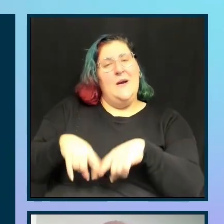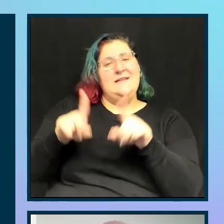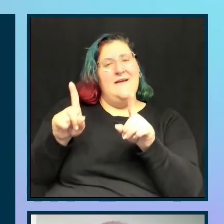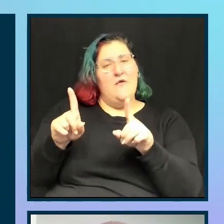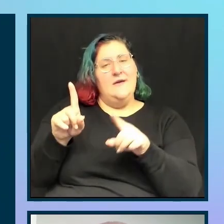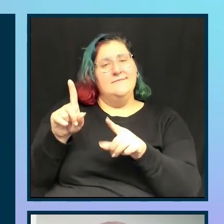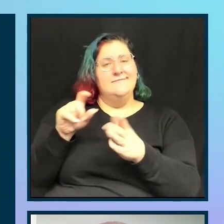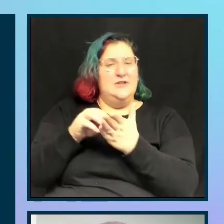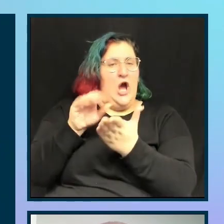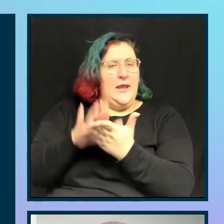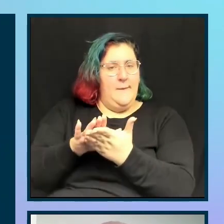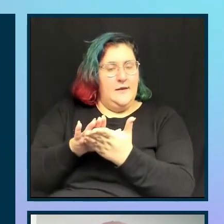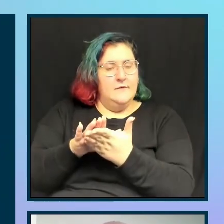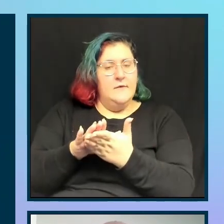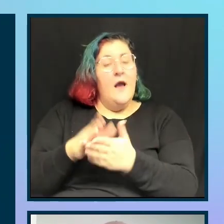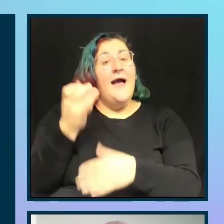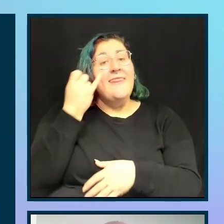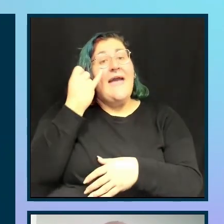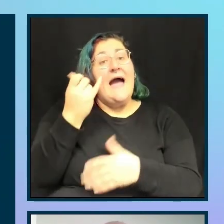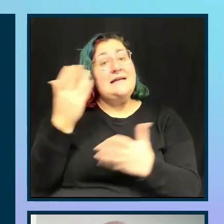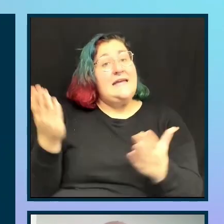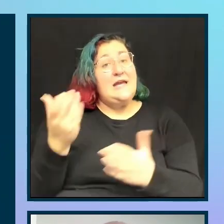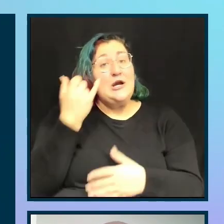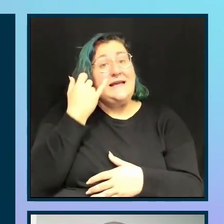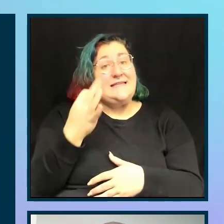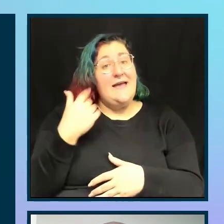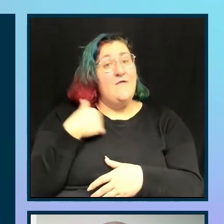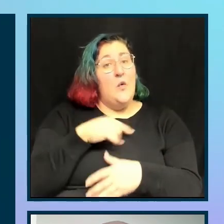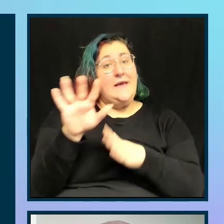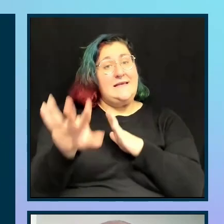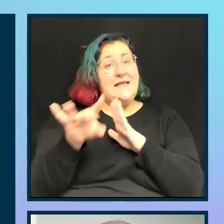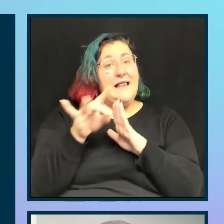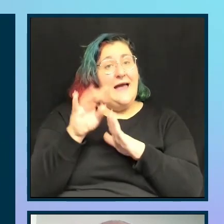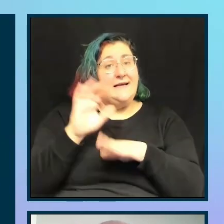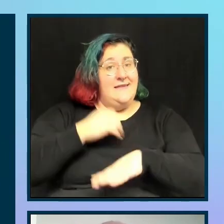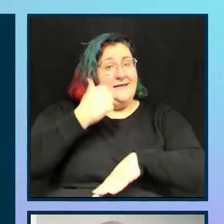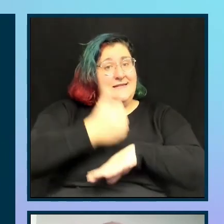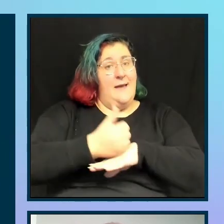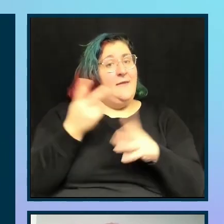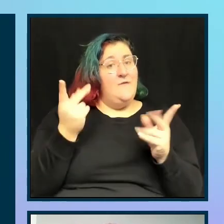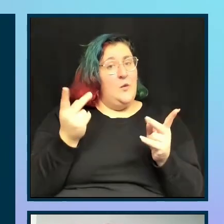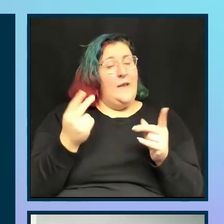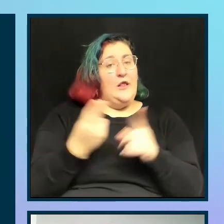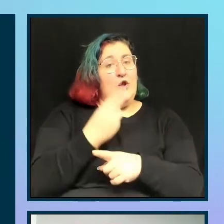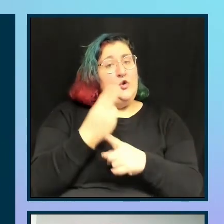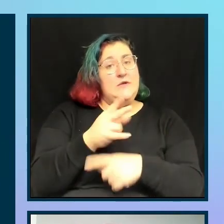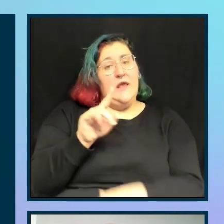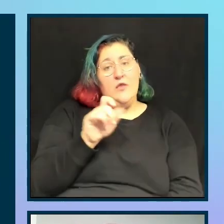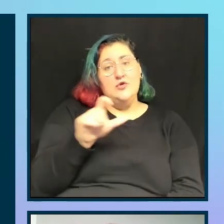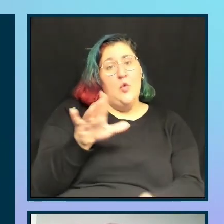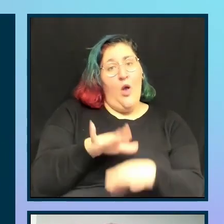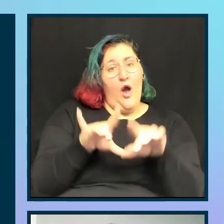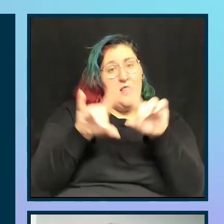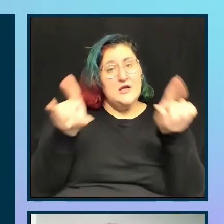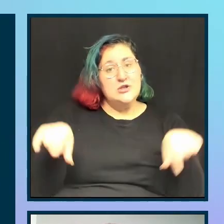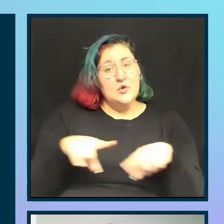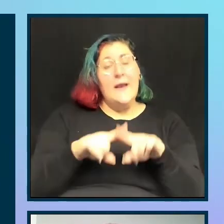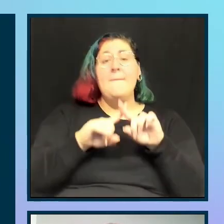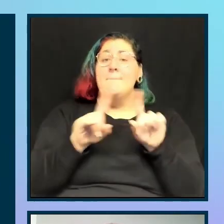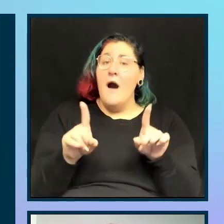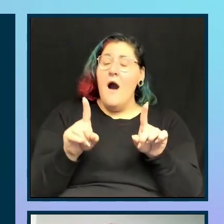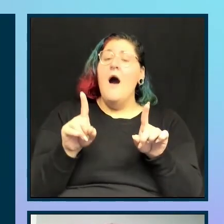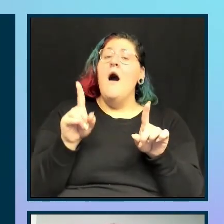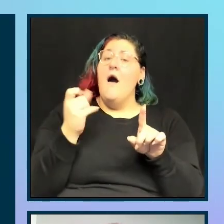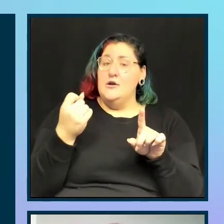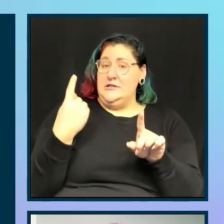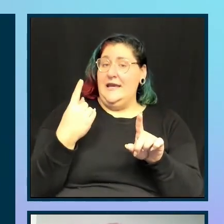in here is that templating takes place very quickly with the use of the tools that I'm showing on the screen. But there's a verification process to ensure that the